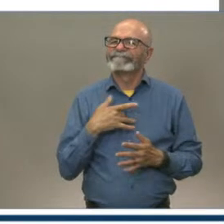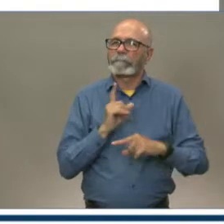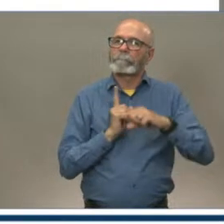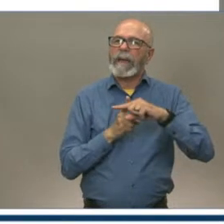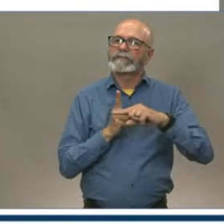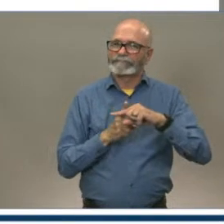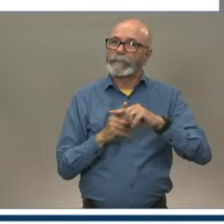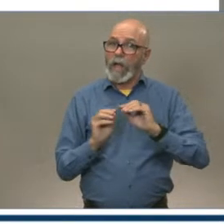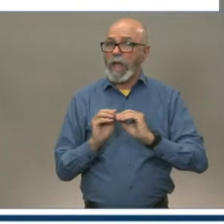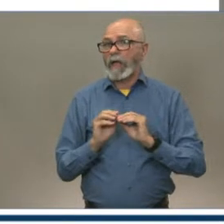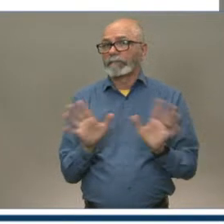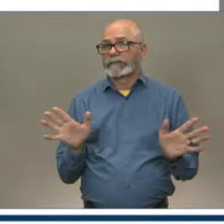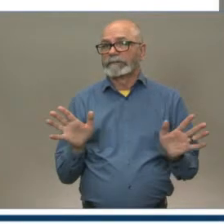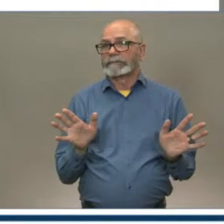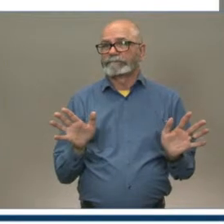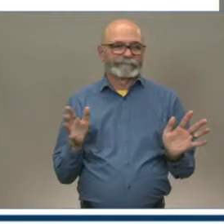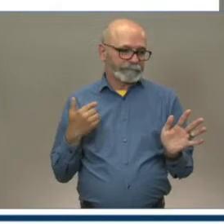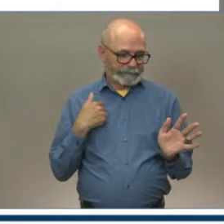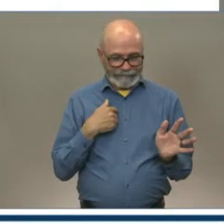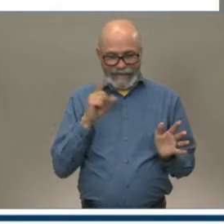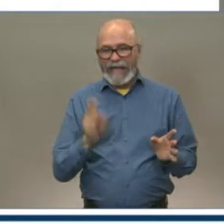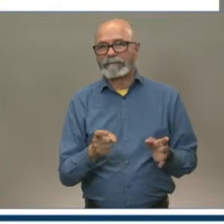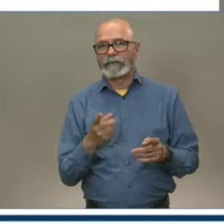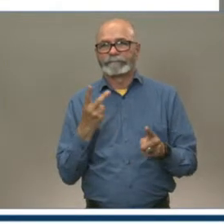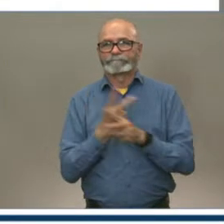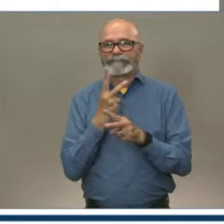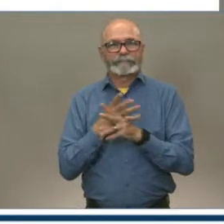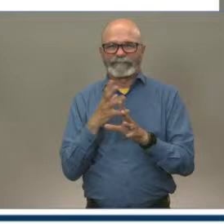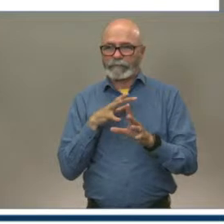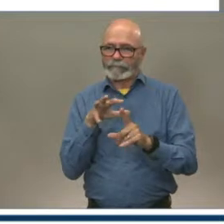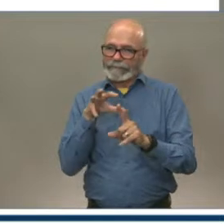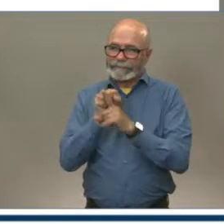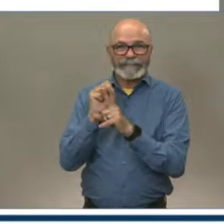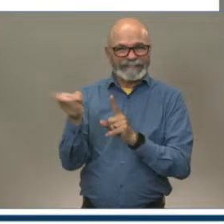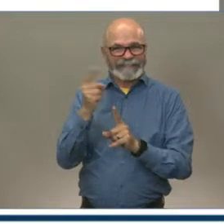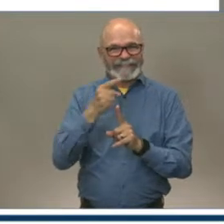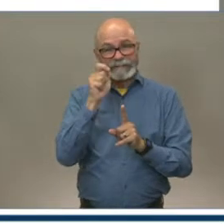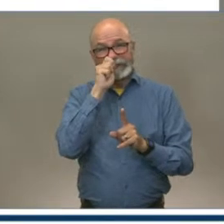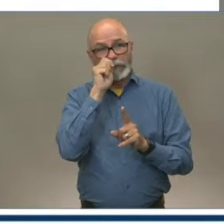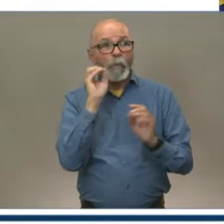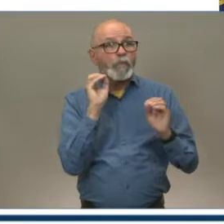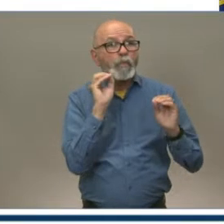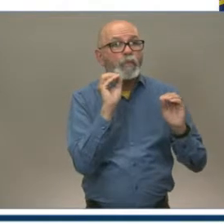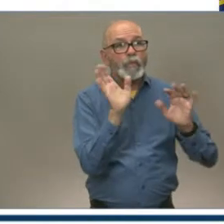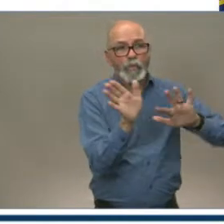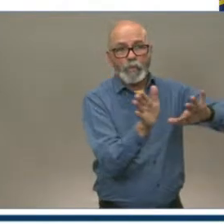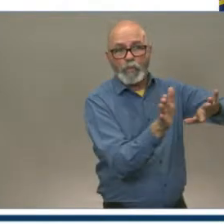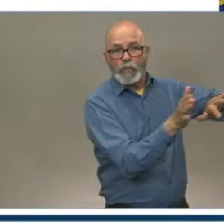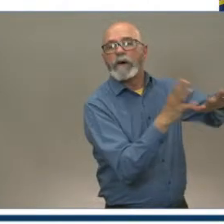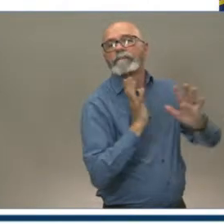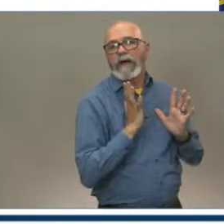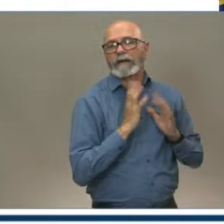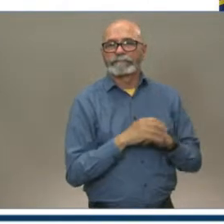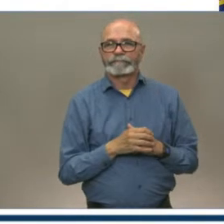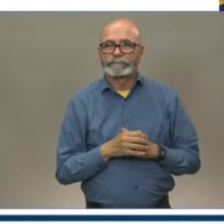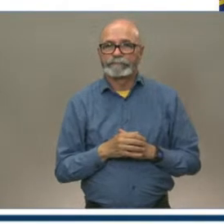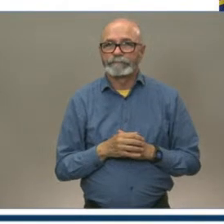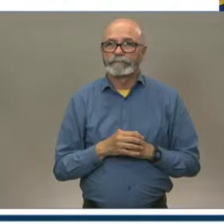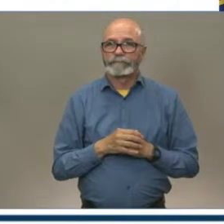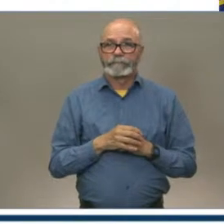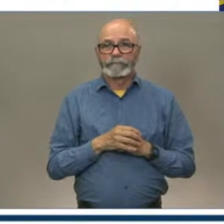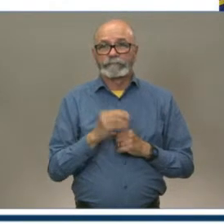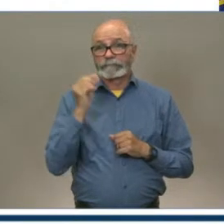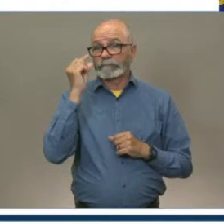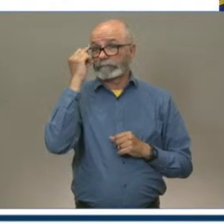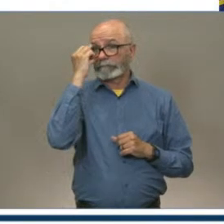the impact and the success of our widespread testing strategy. Sarah, do you have a follow-up? Yeah, just with respect to